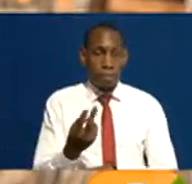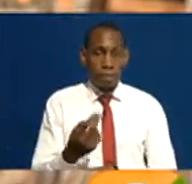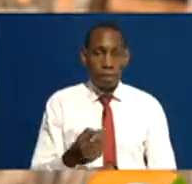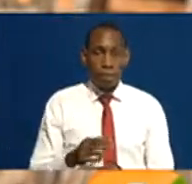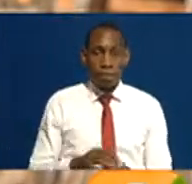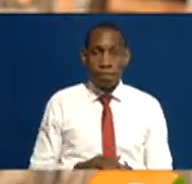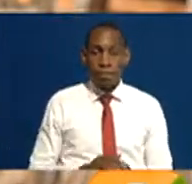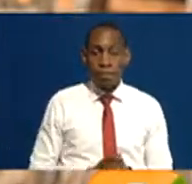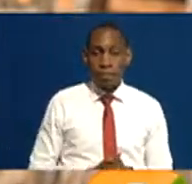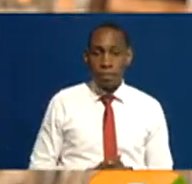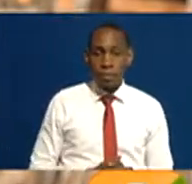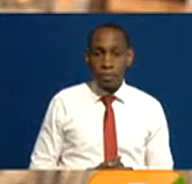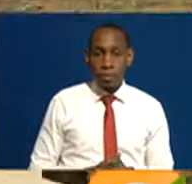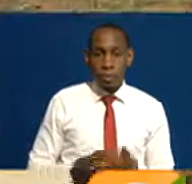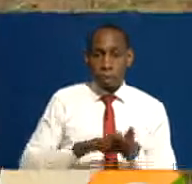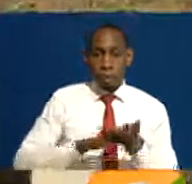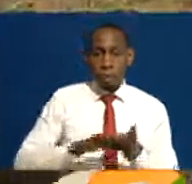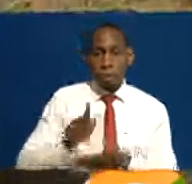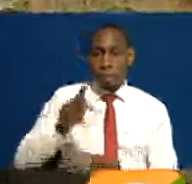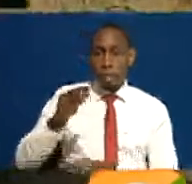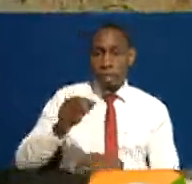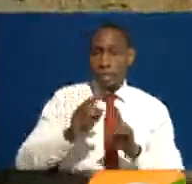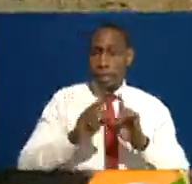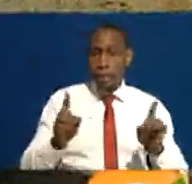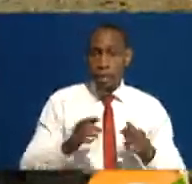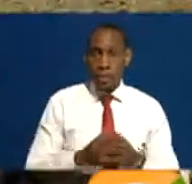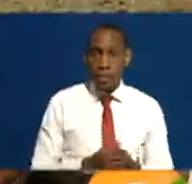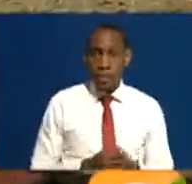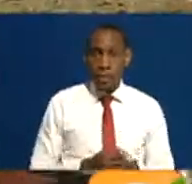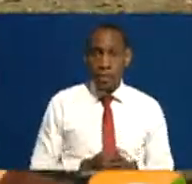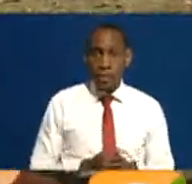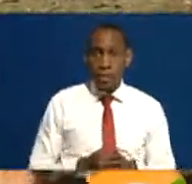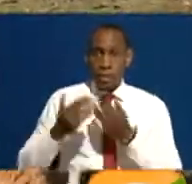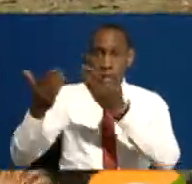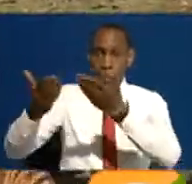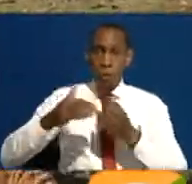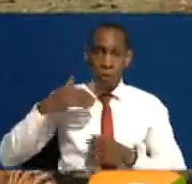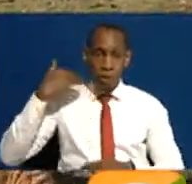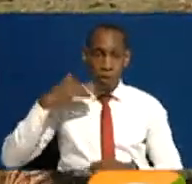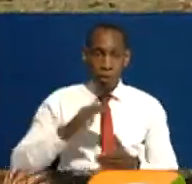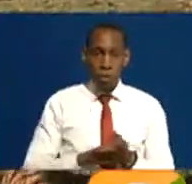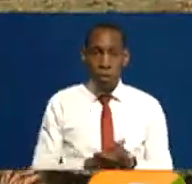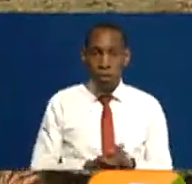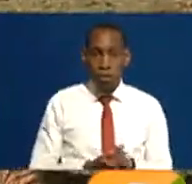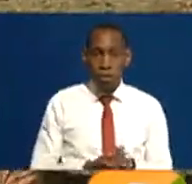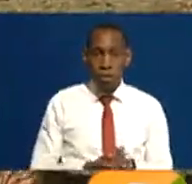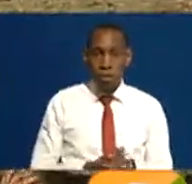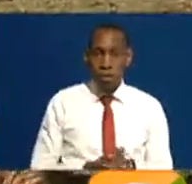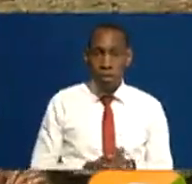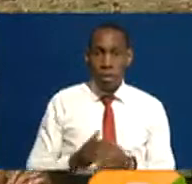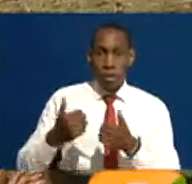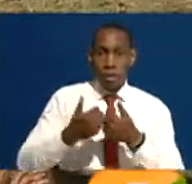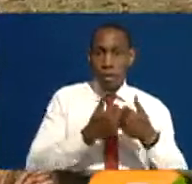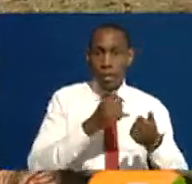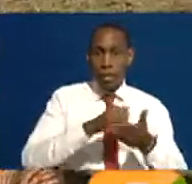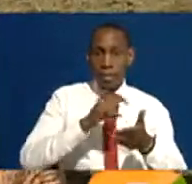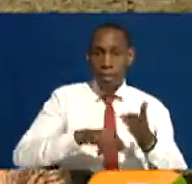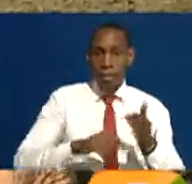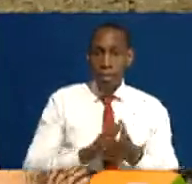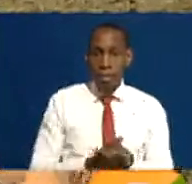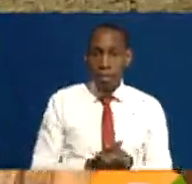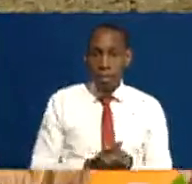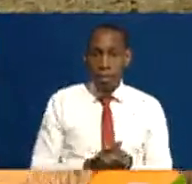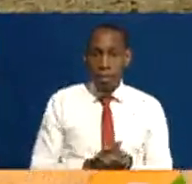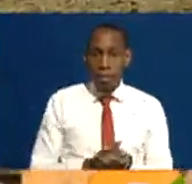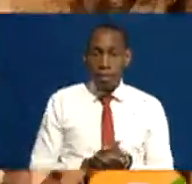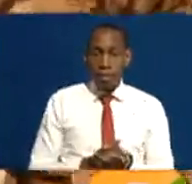weight kilos. However, being an imported breed, the dorper is prone to challenges which include adaptability